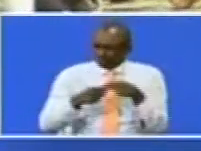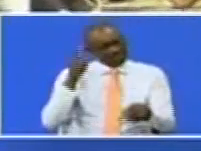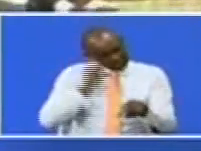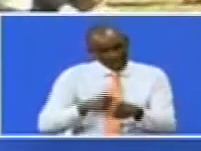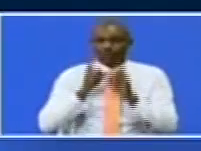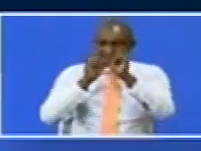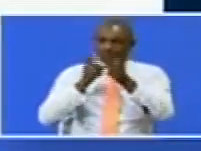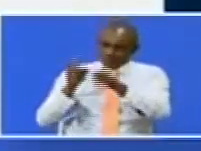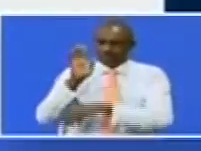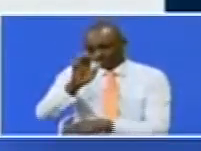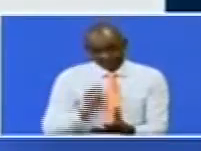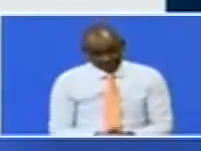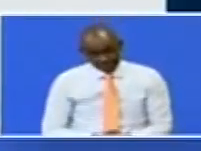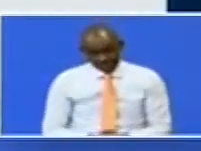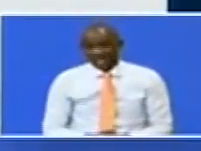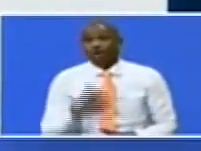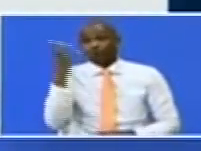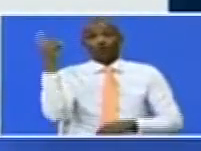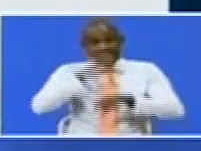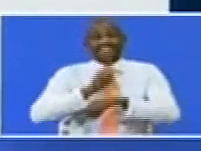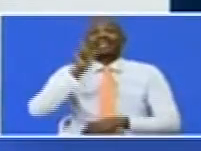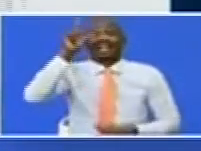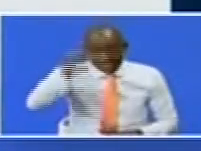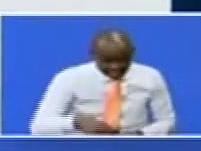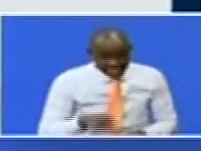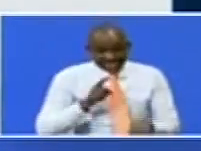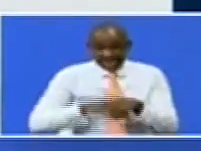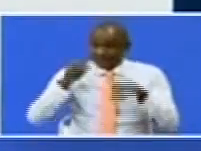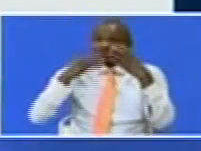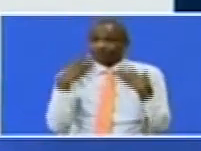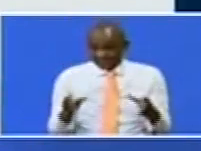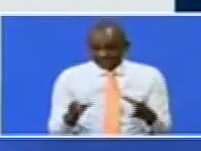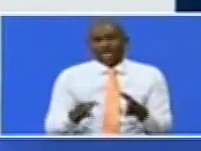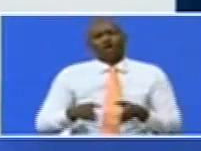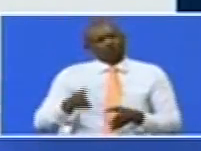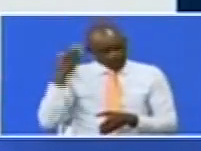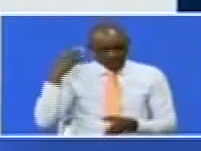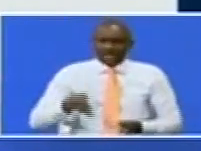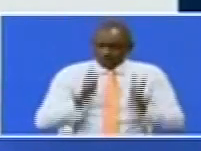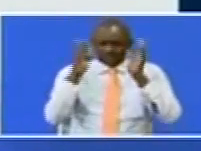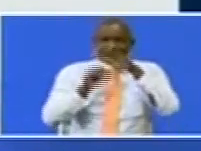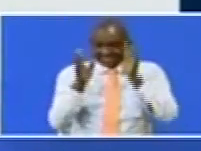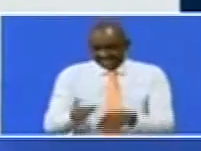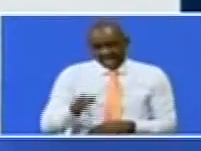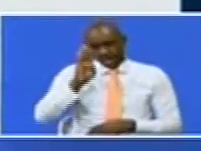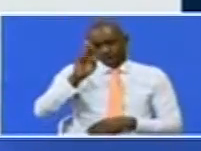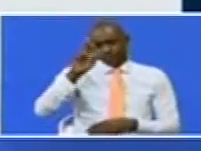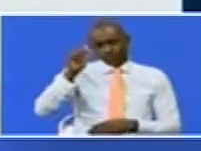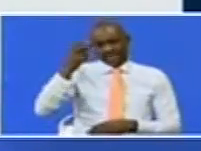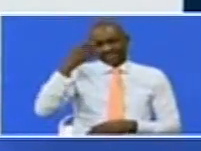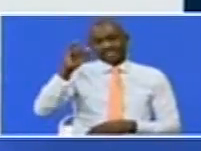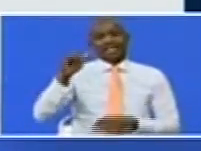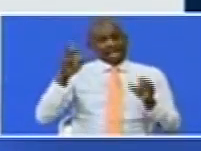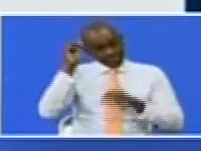time possible. And just 4 days after the by-election, former Roads Minister and Bureti Member of Parliament Franklin